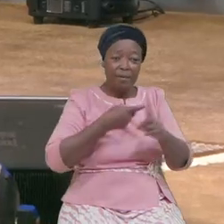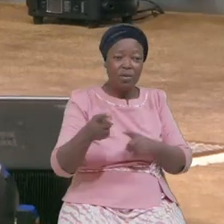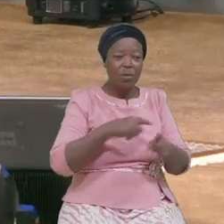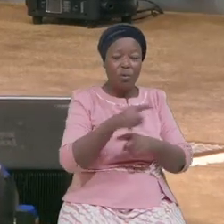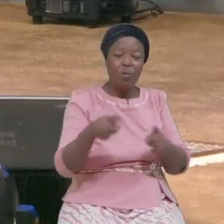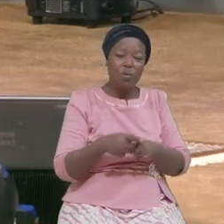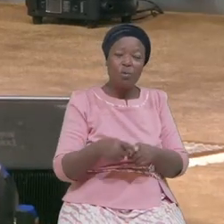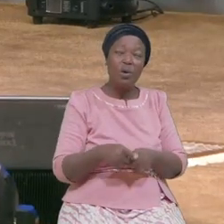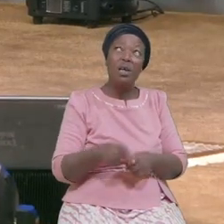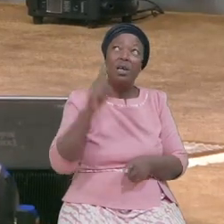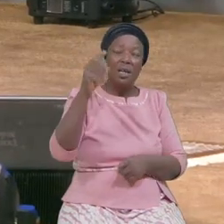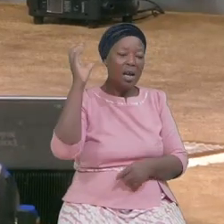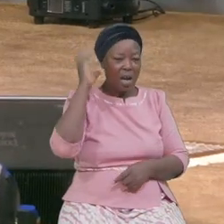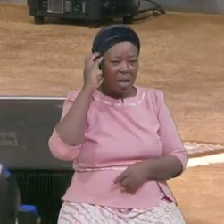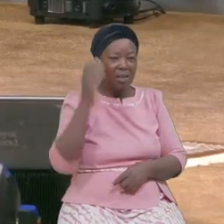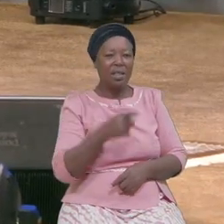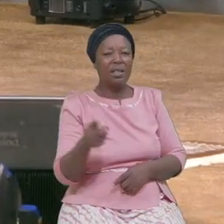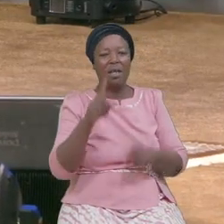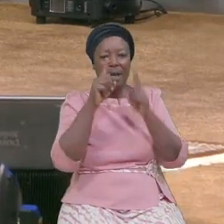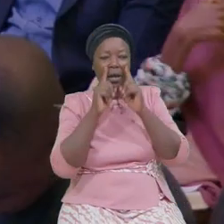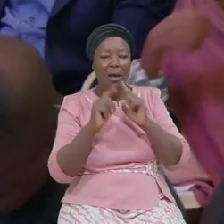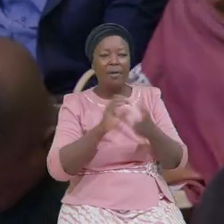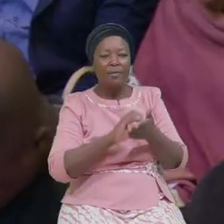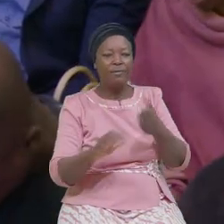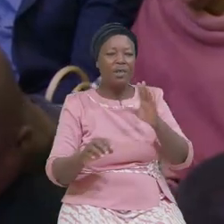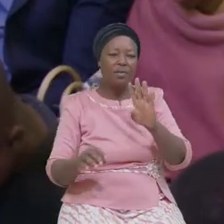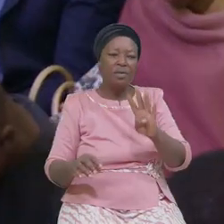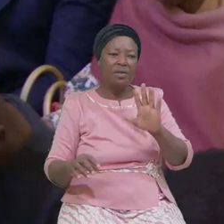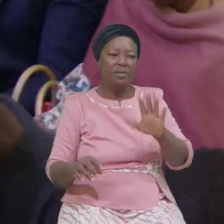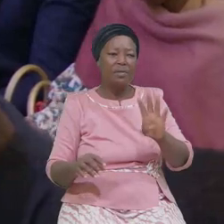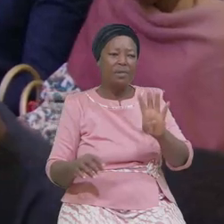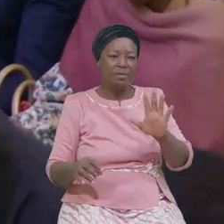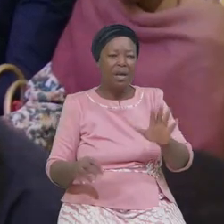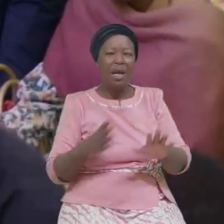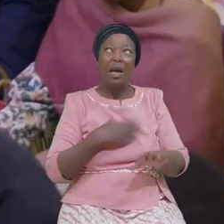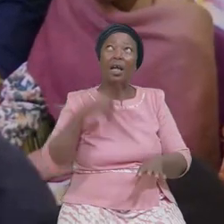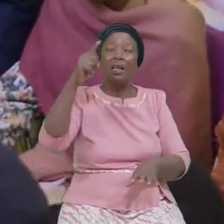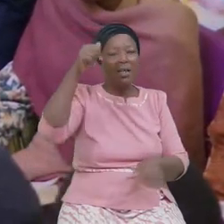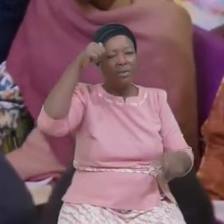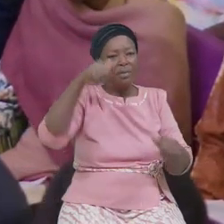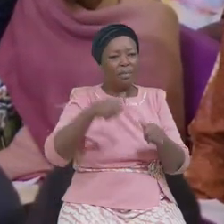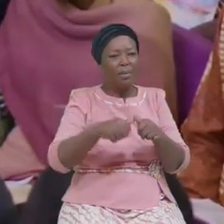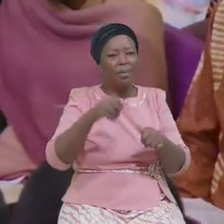heard their cry. Verse 45. In verse 45, and